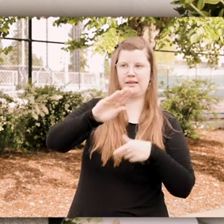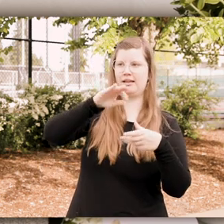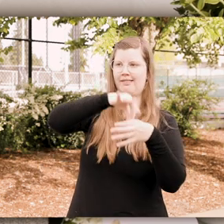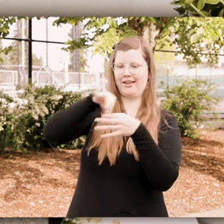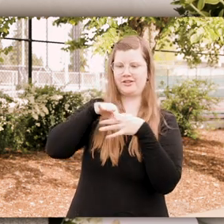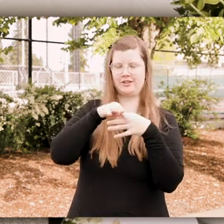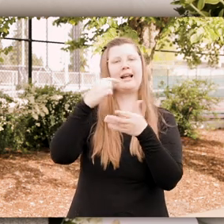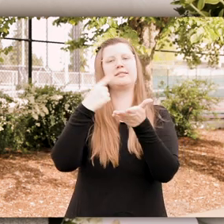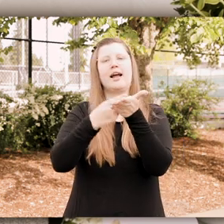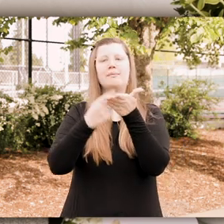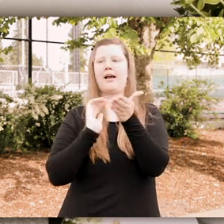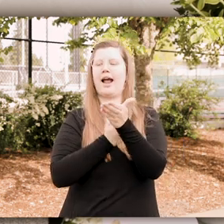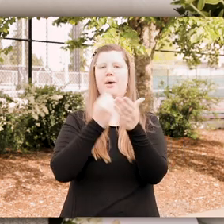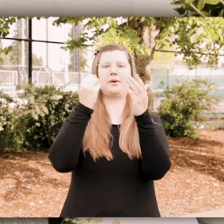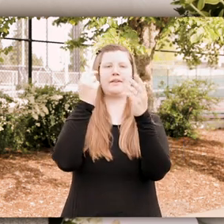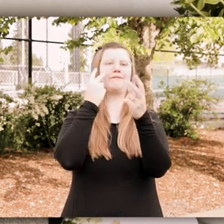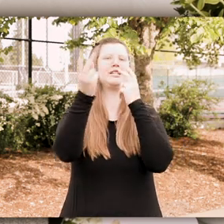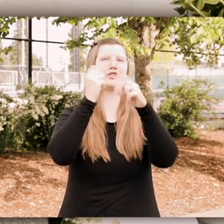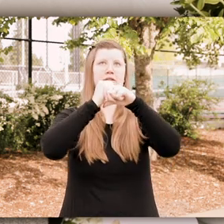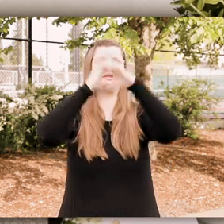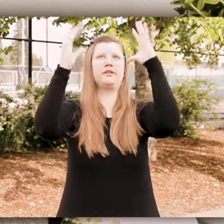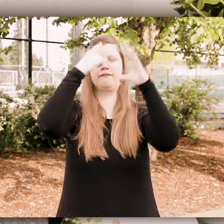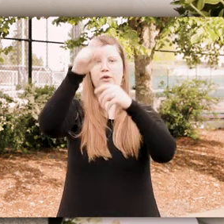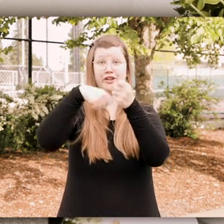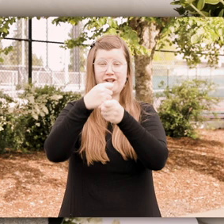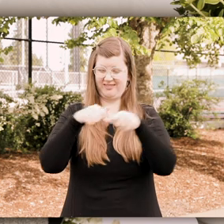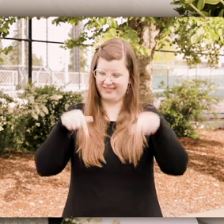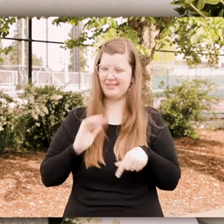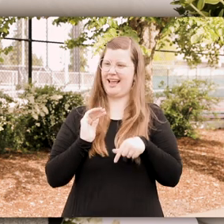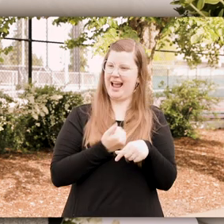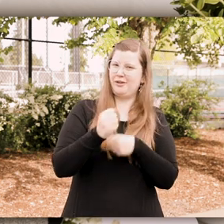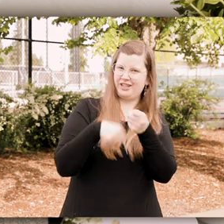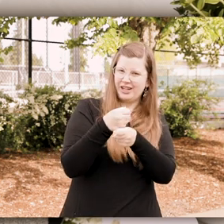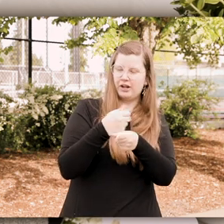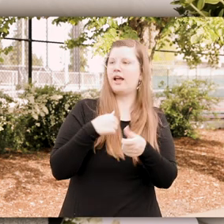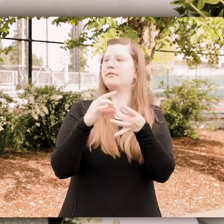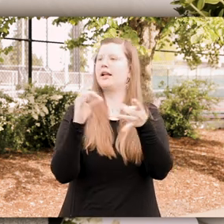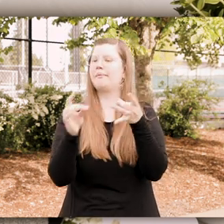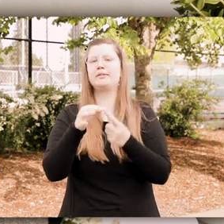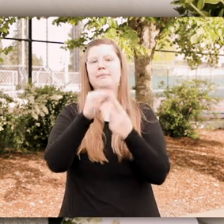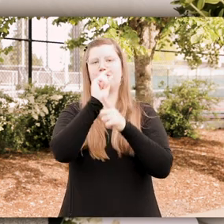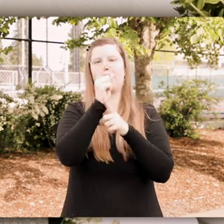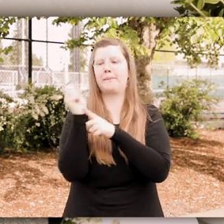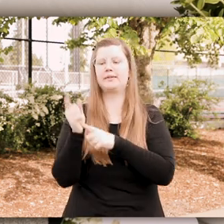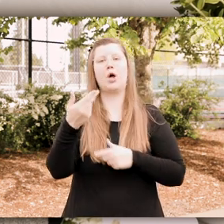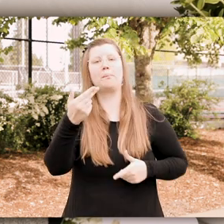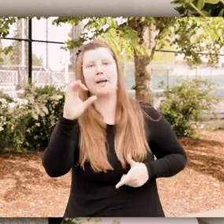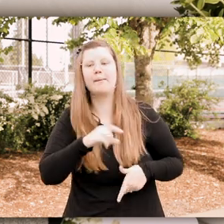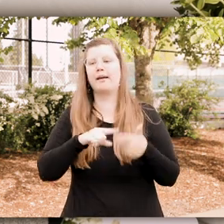our year after all. I detailed all of those special moments coming in our near future, homecoming, prom,